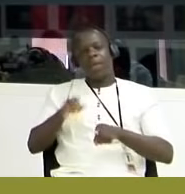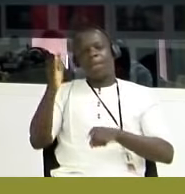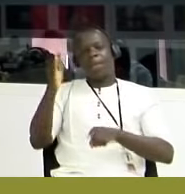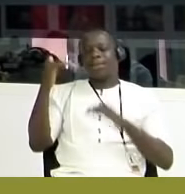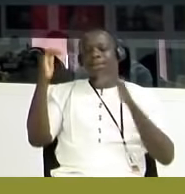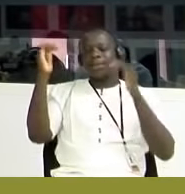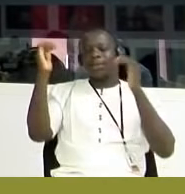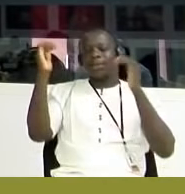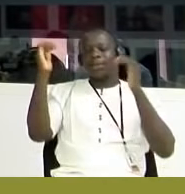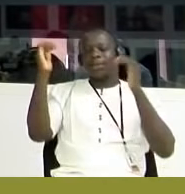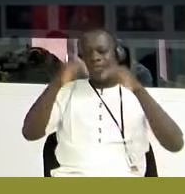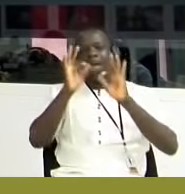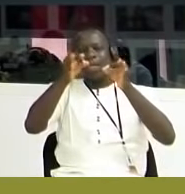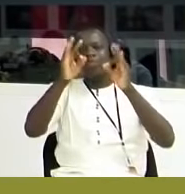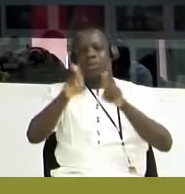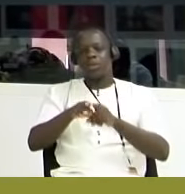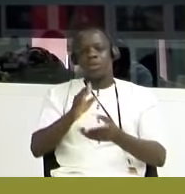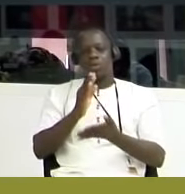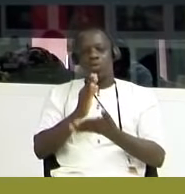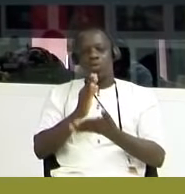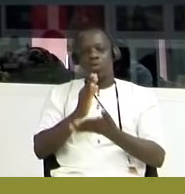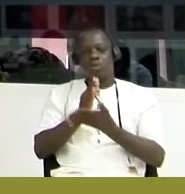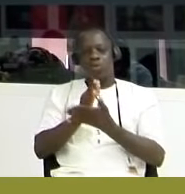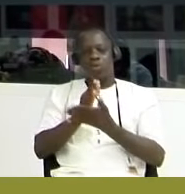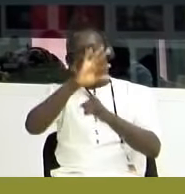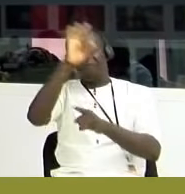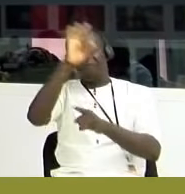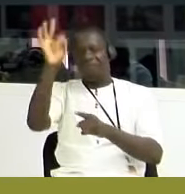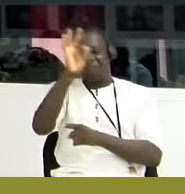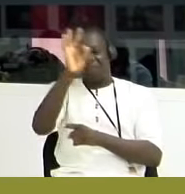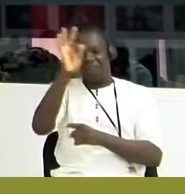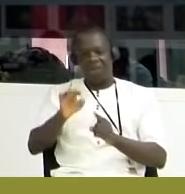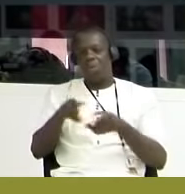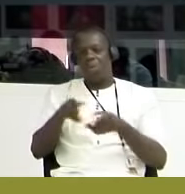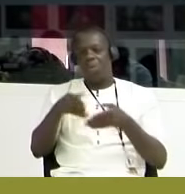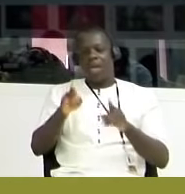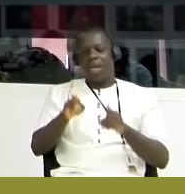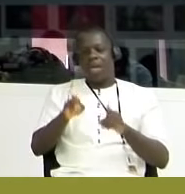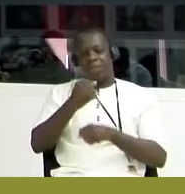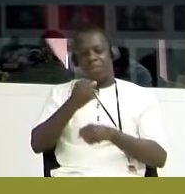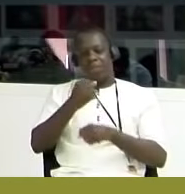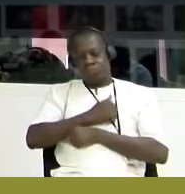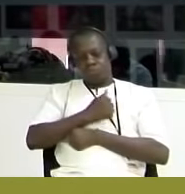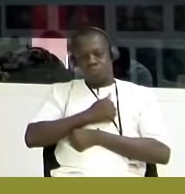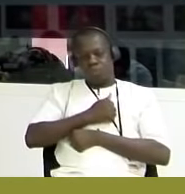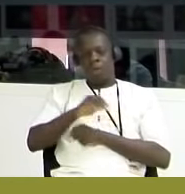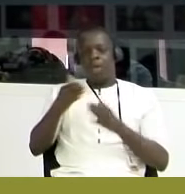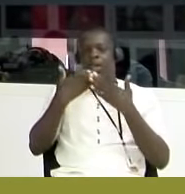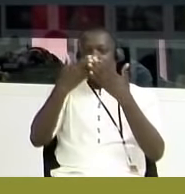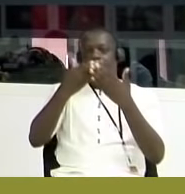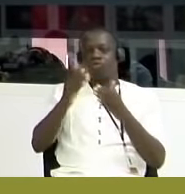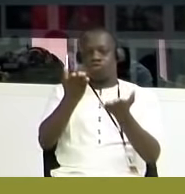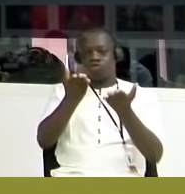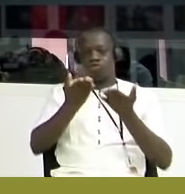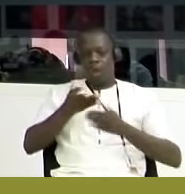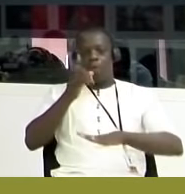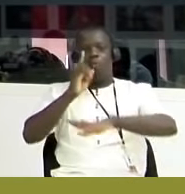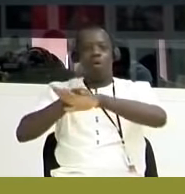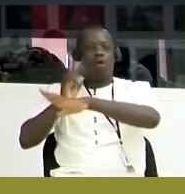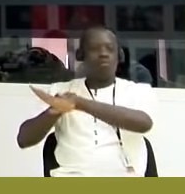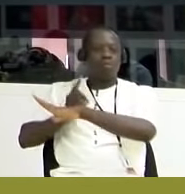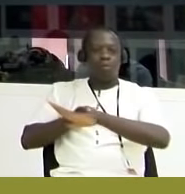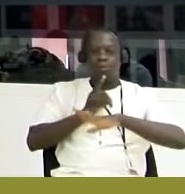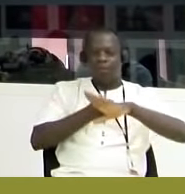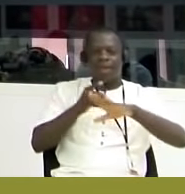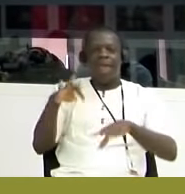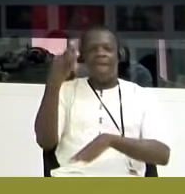and threatening. And he said, in fact, the students were warned that if anyone demonstrates